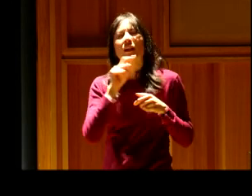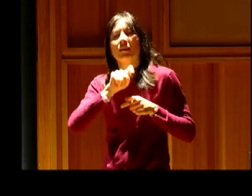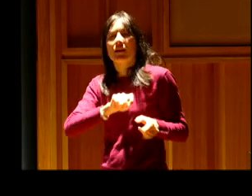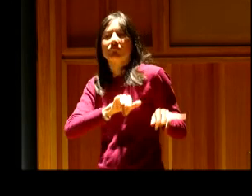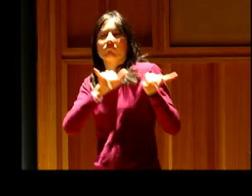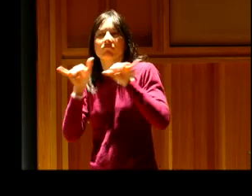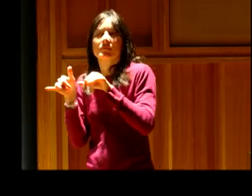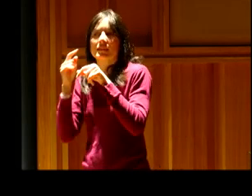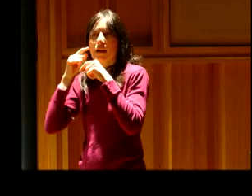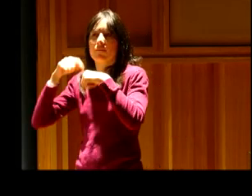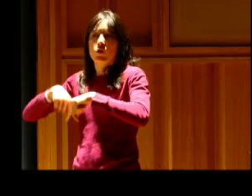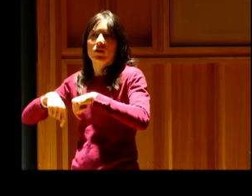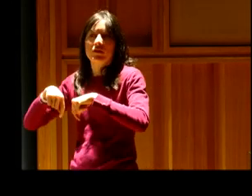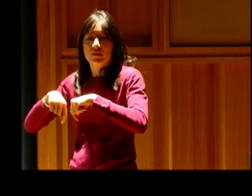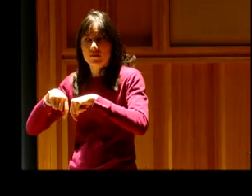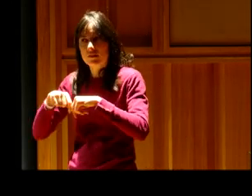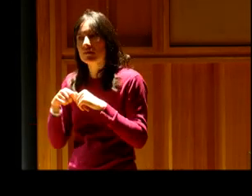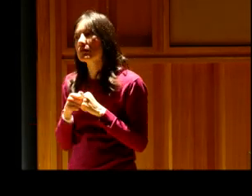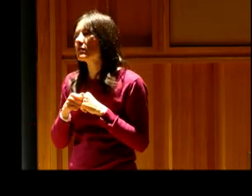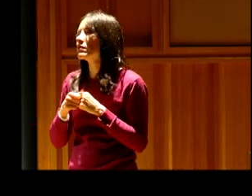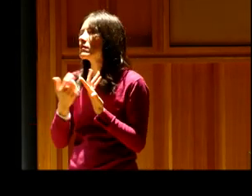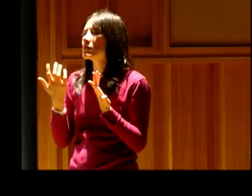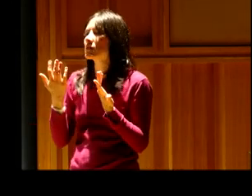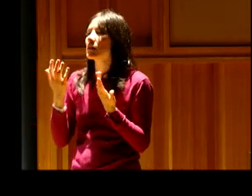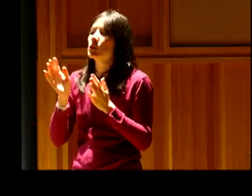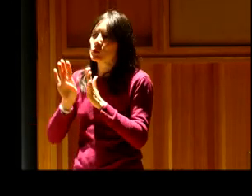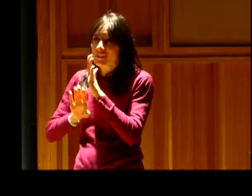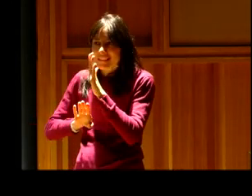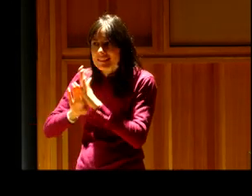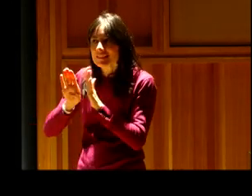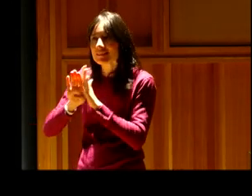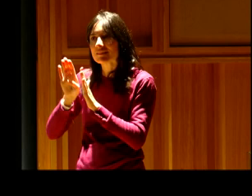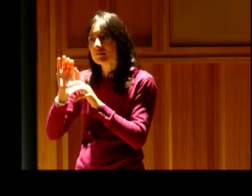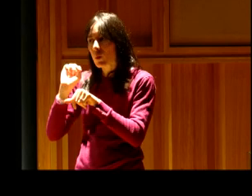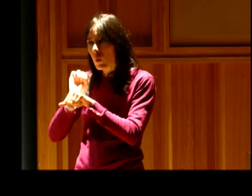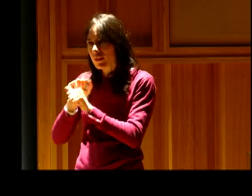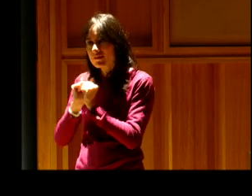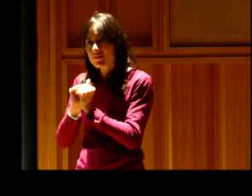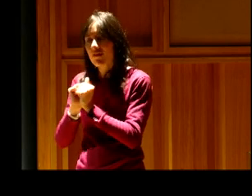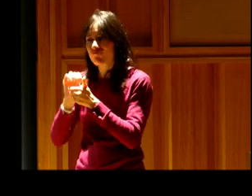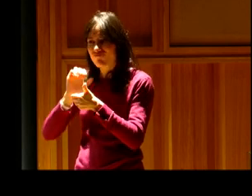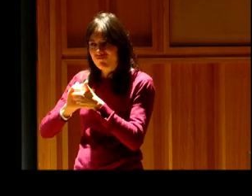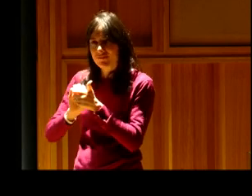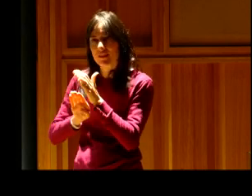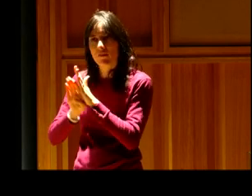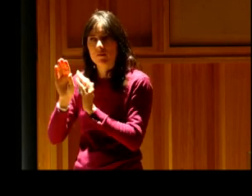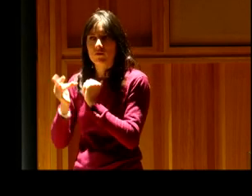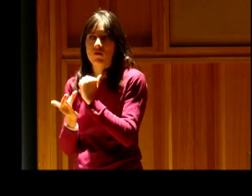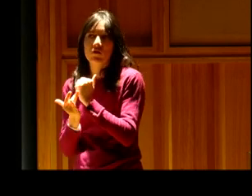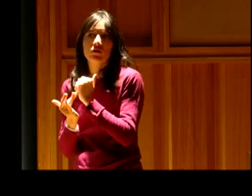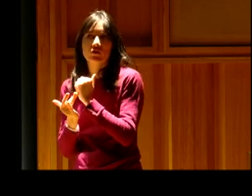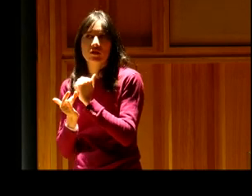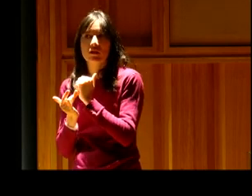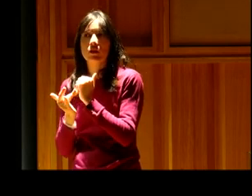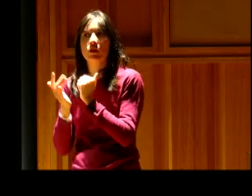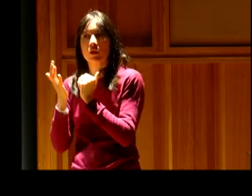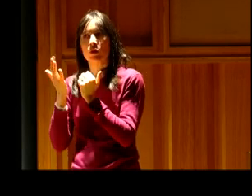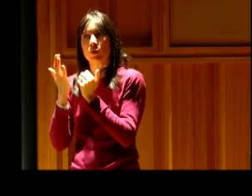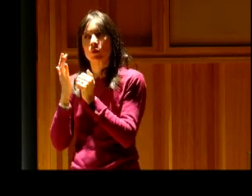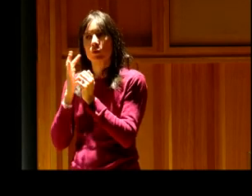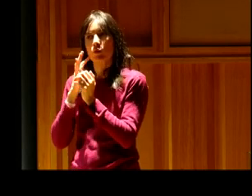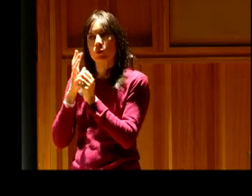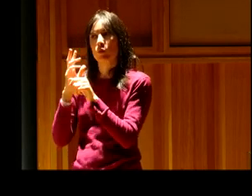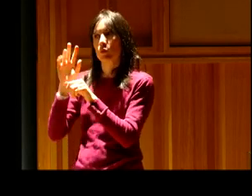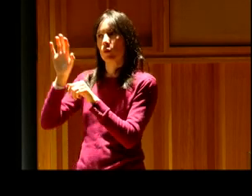in an open source way to develop the technology that we need to safely remove carbon from